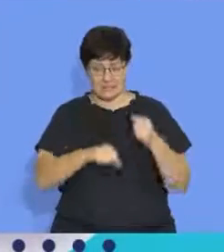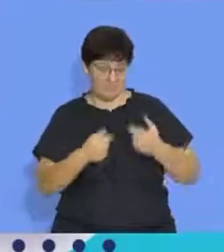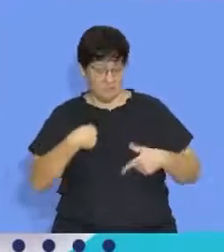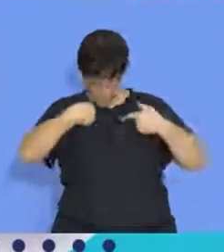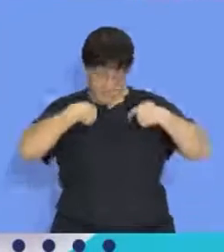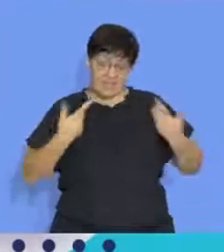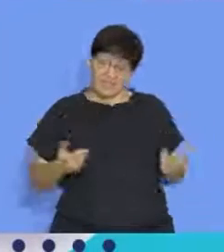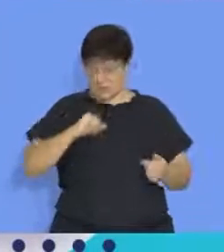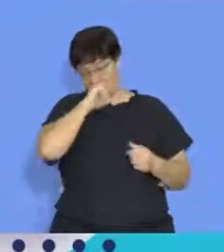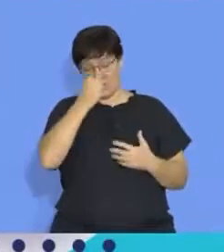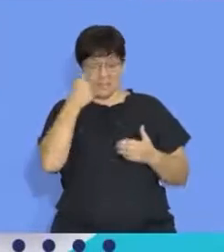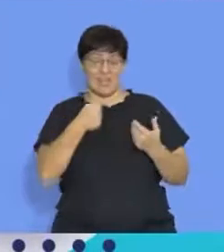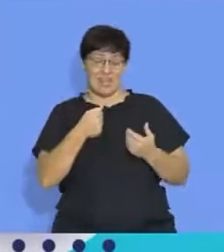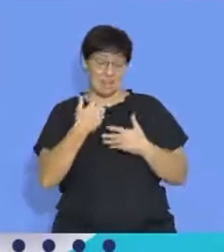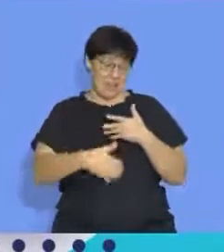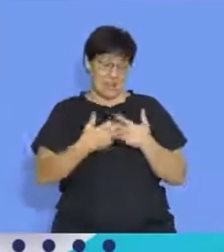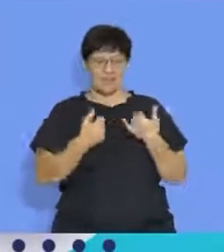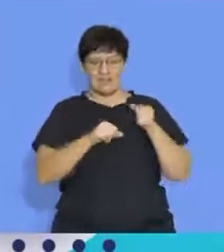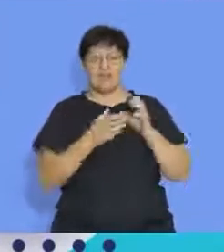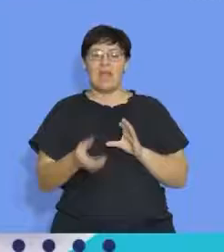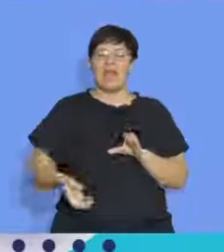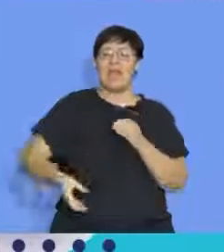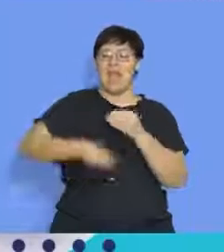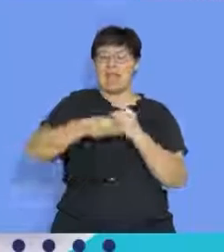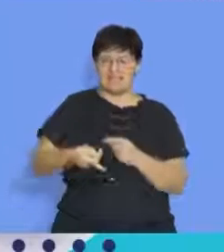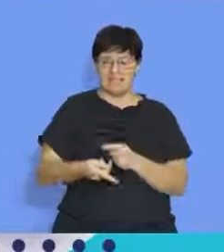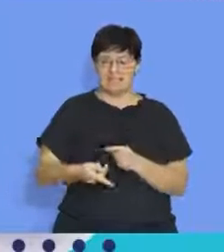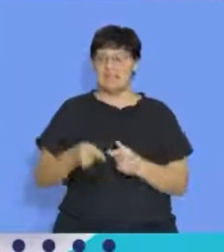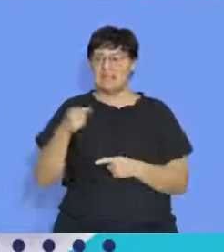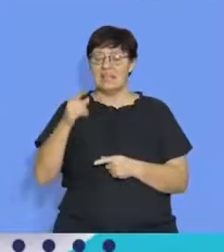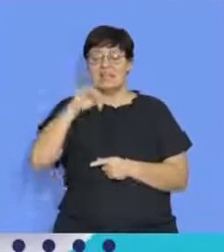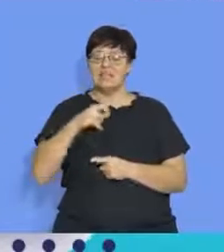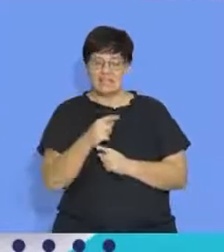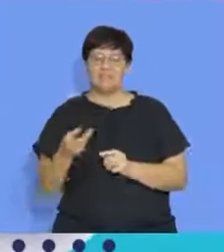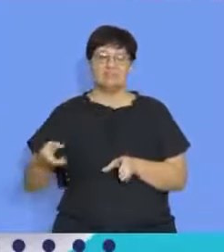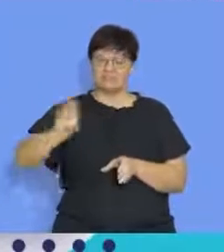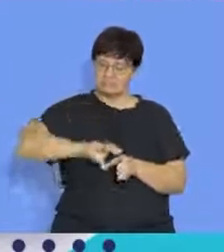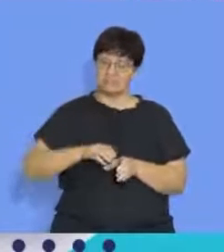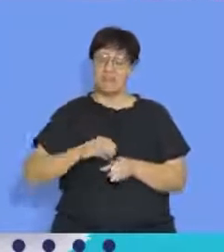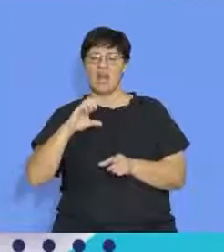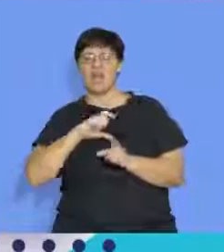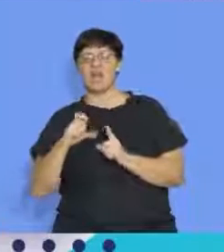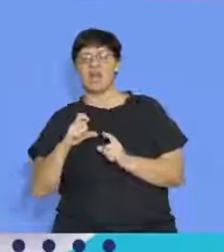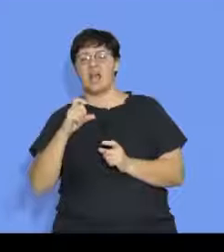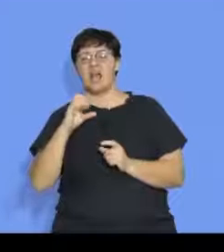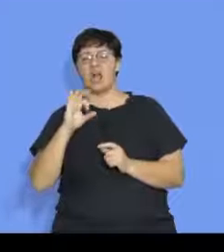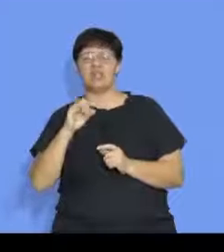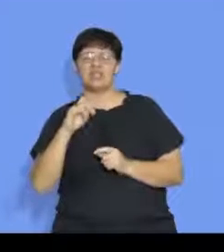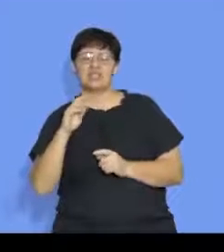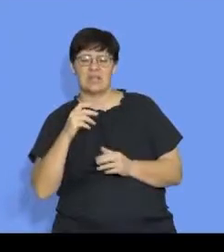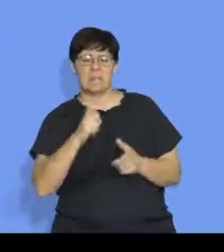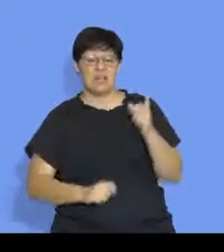love bread. And what do I add? Cultured milk. I don't add yeast, and I have cultured milk. And what is cultured milk and what is